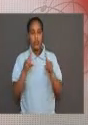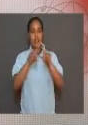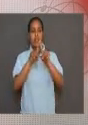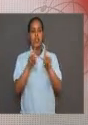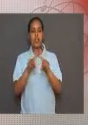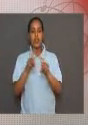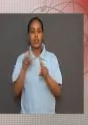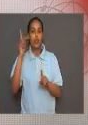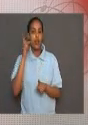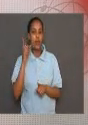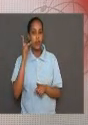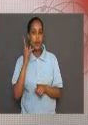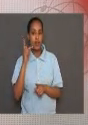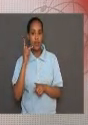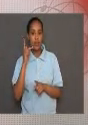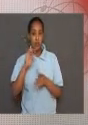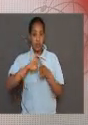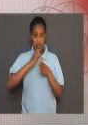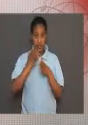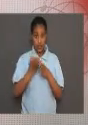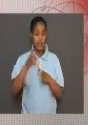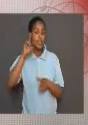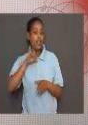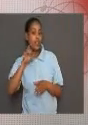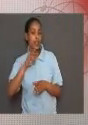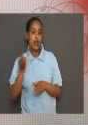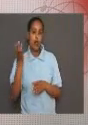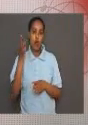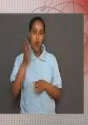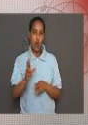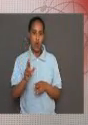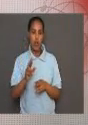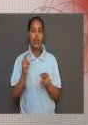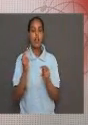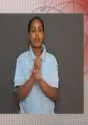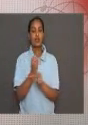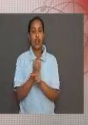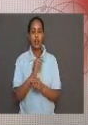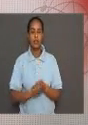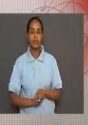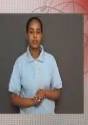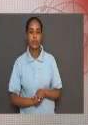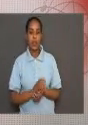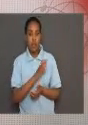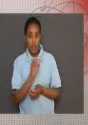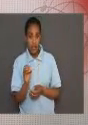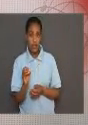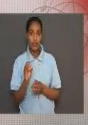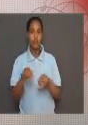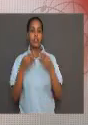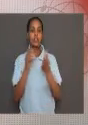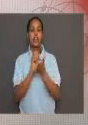different polymers as either synthetic or natural, and we will